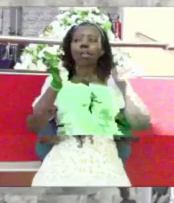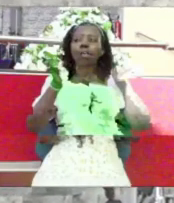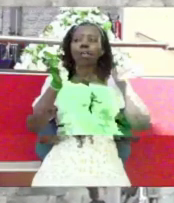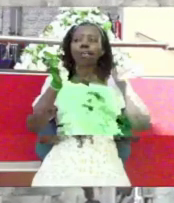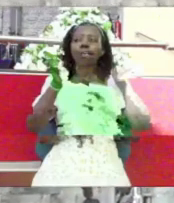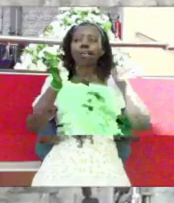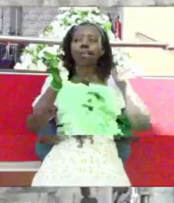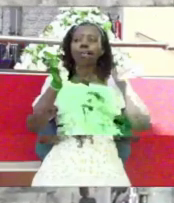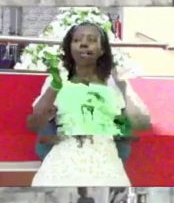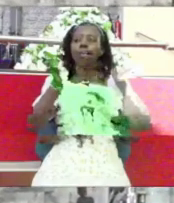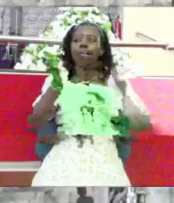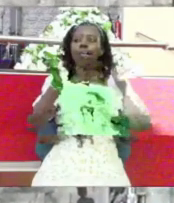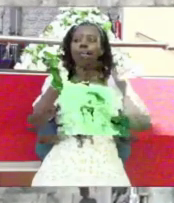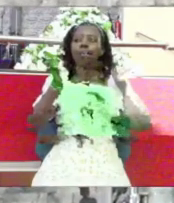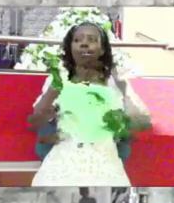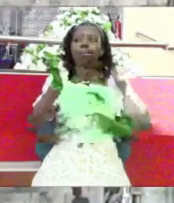mama? The that big potato.